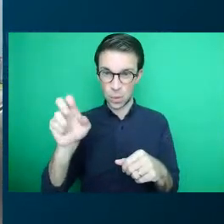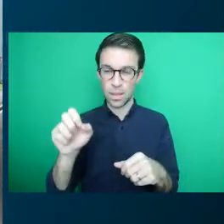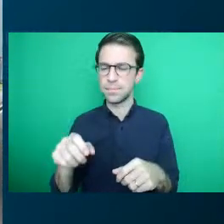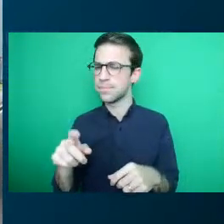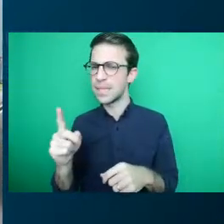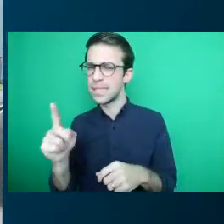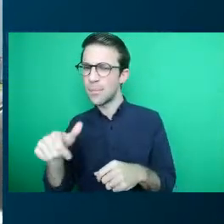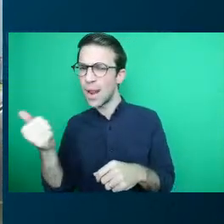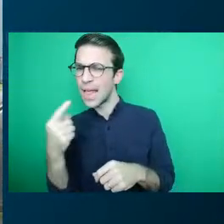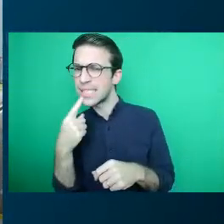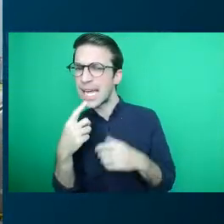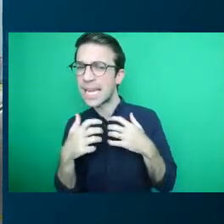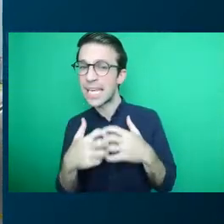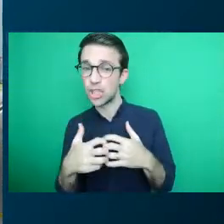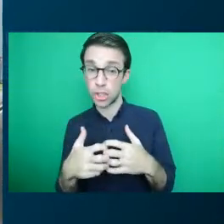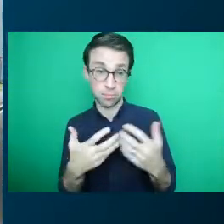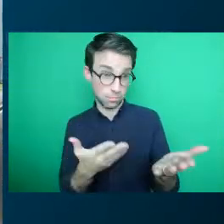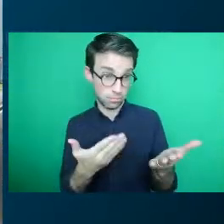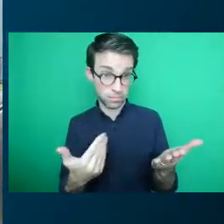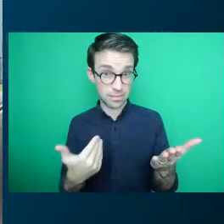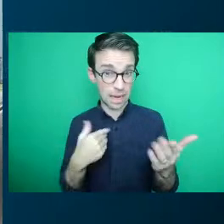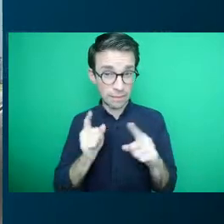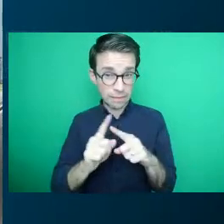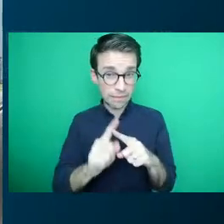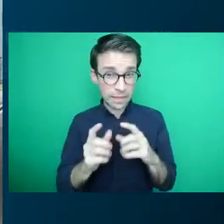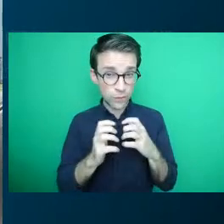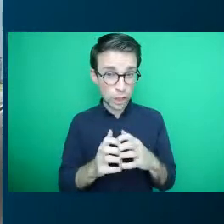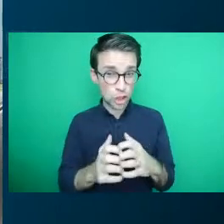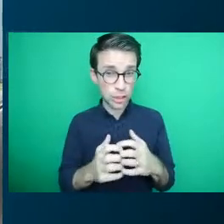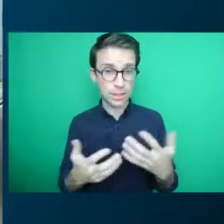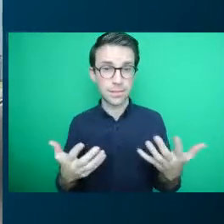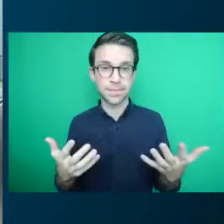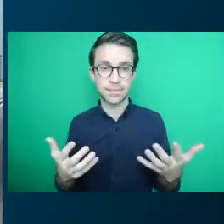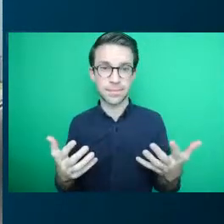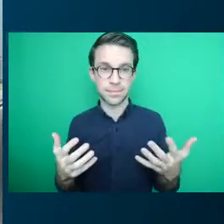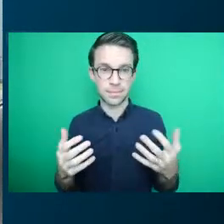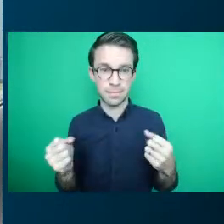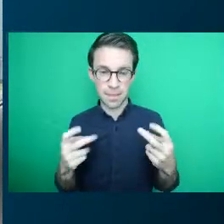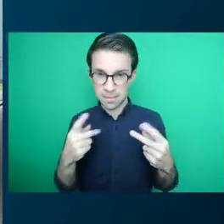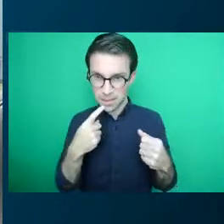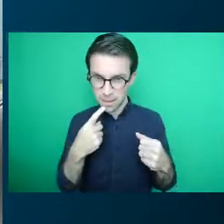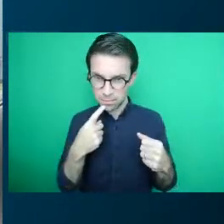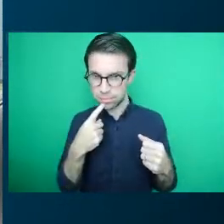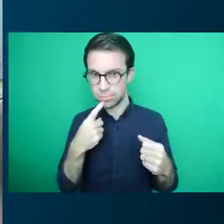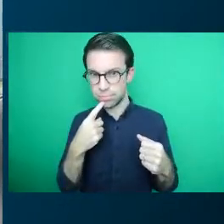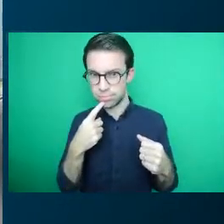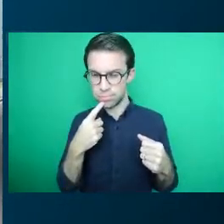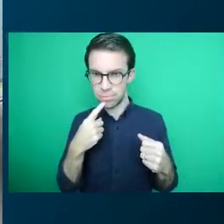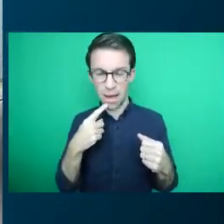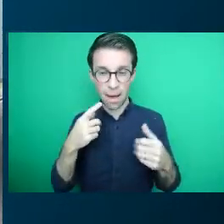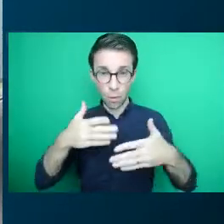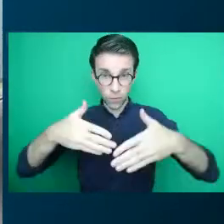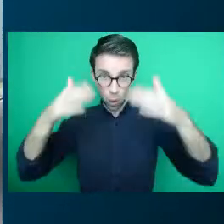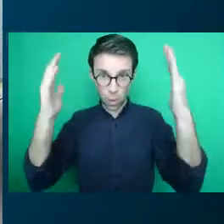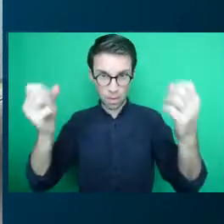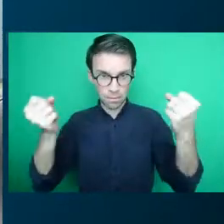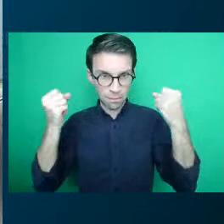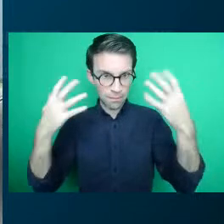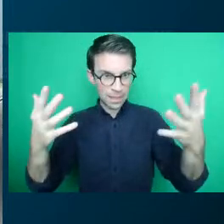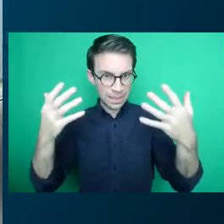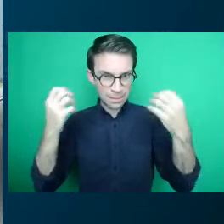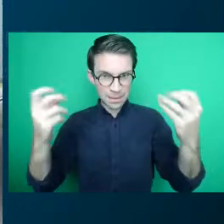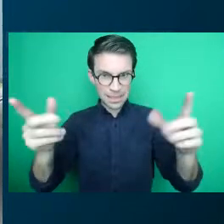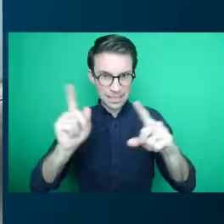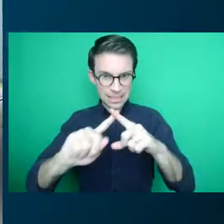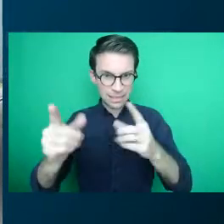again, there's so many different engines. A lot of people are like, wow, I'm just overwhelmed by the engines, or all the different parts in the game.